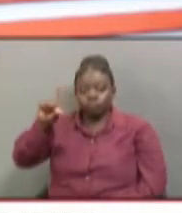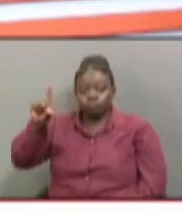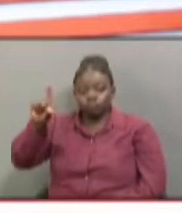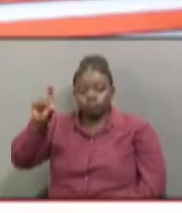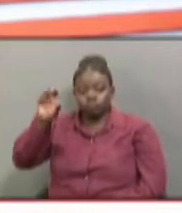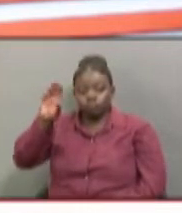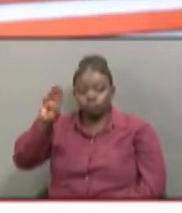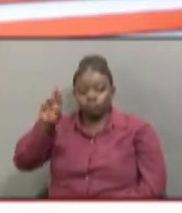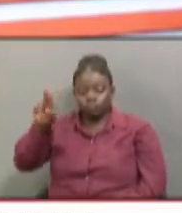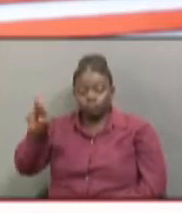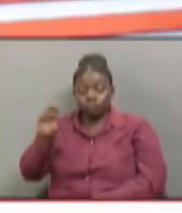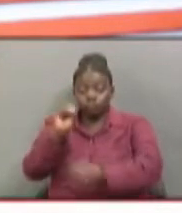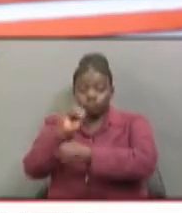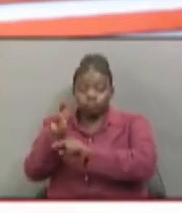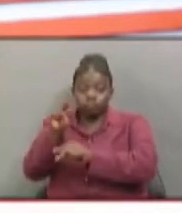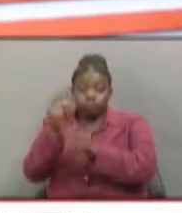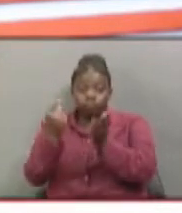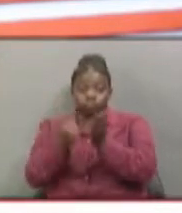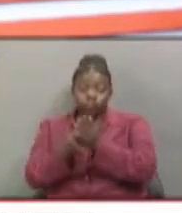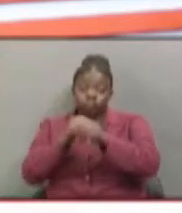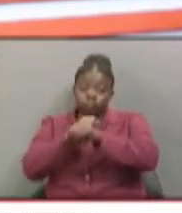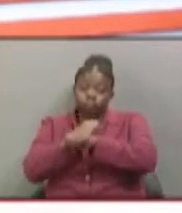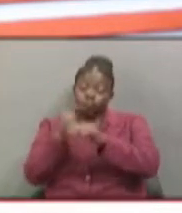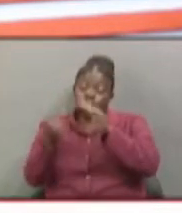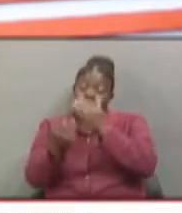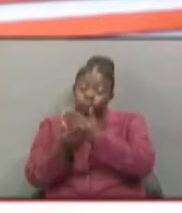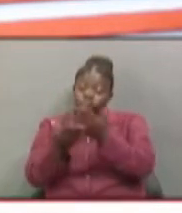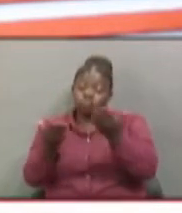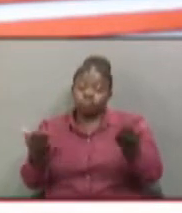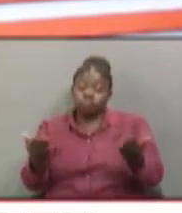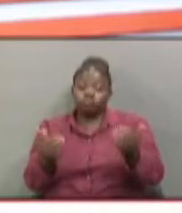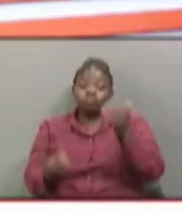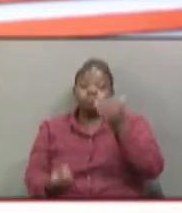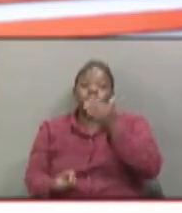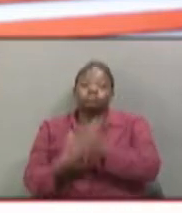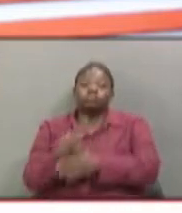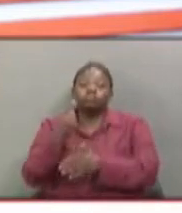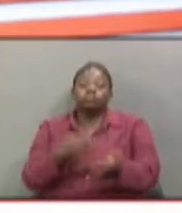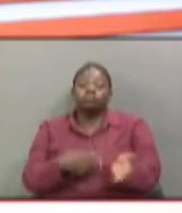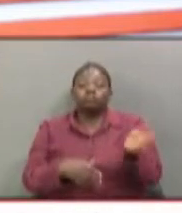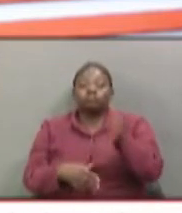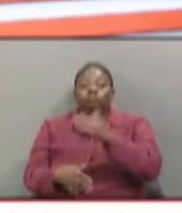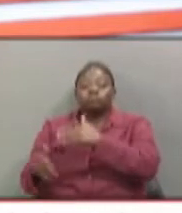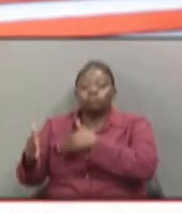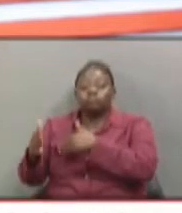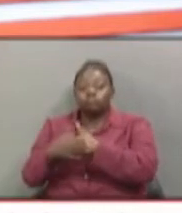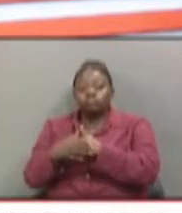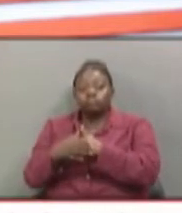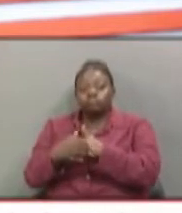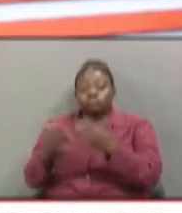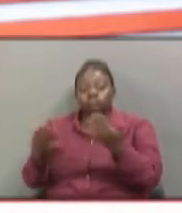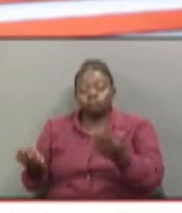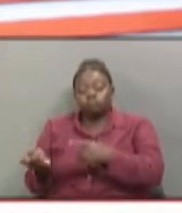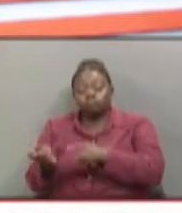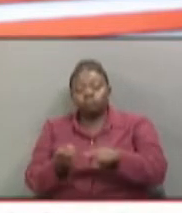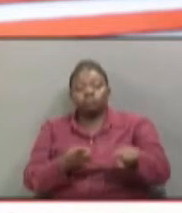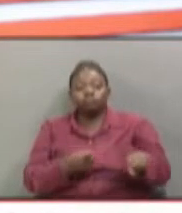ng'akalaatira bannayuganda okwewalira ddala nno embeera yonna eyinza okutuzza mu muggalo nga